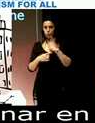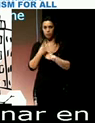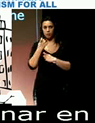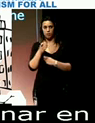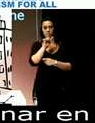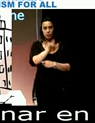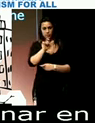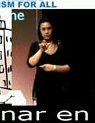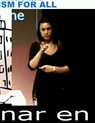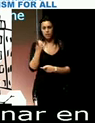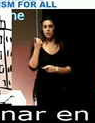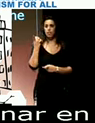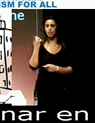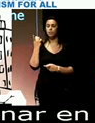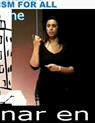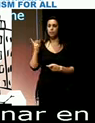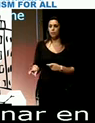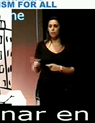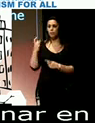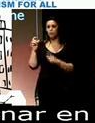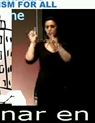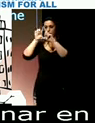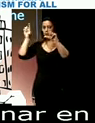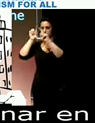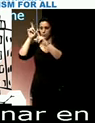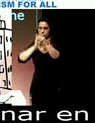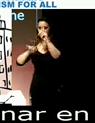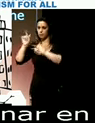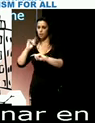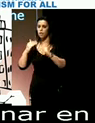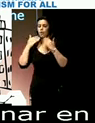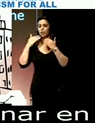agency. Thank you for your attention. Welcome.